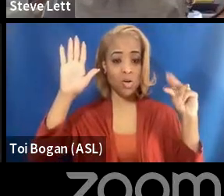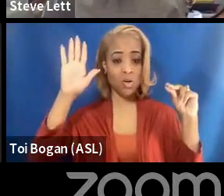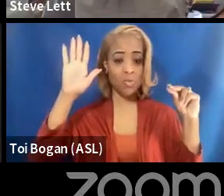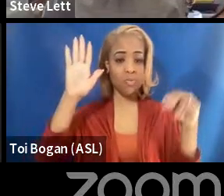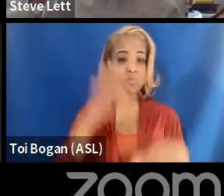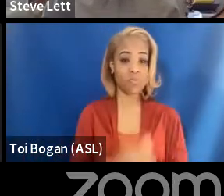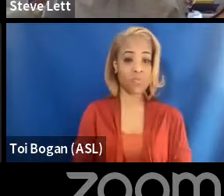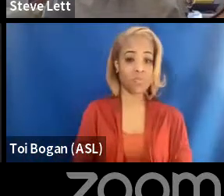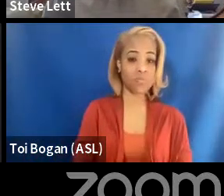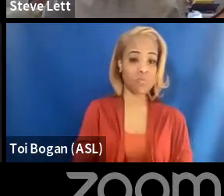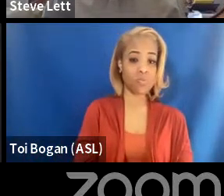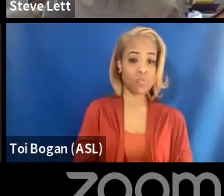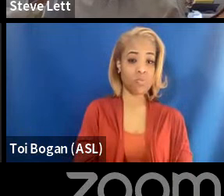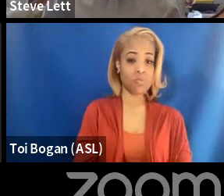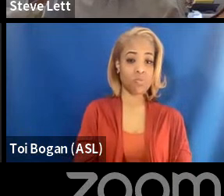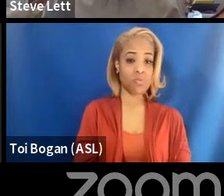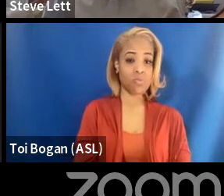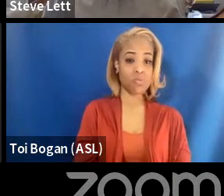Nay.